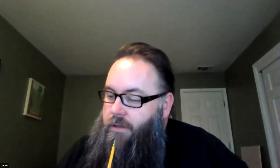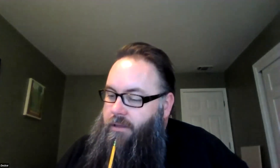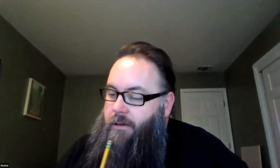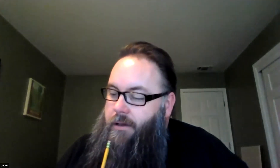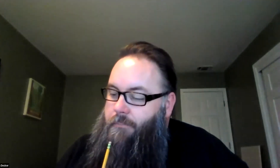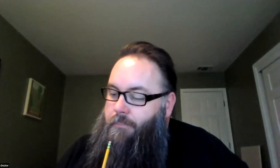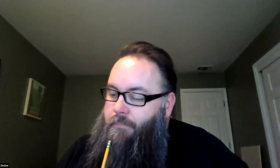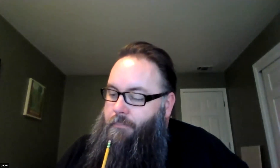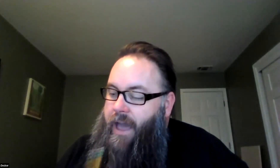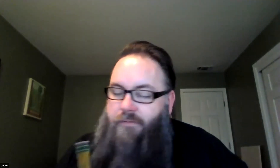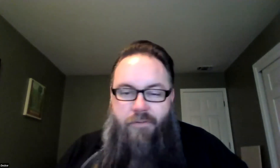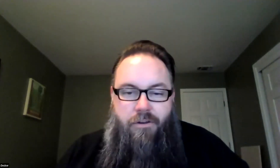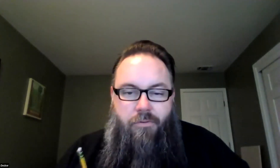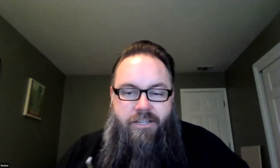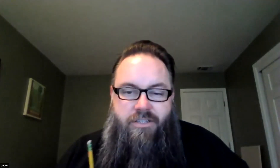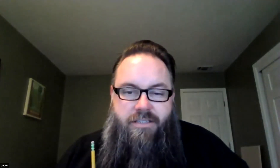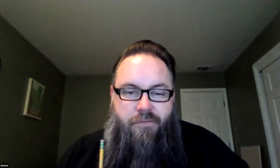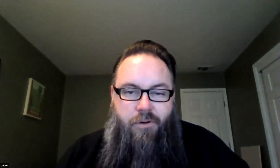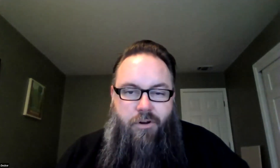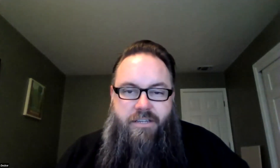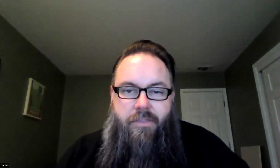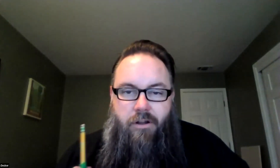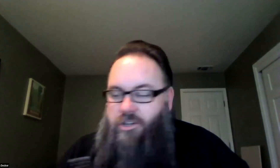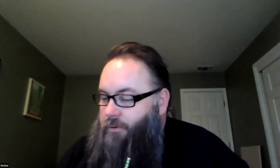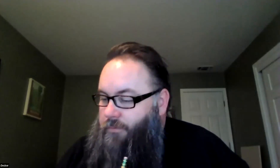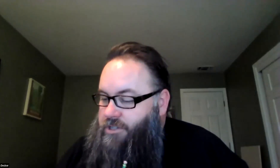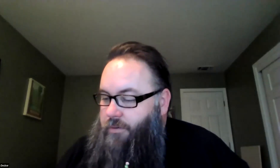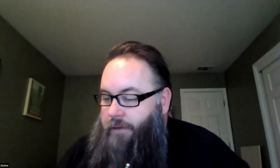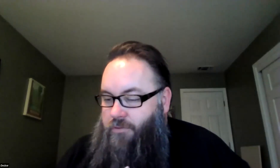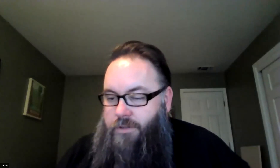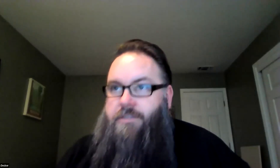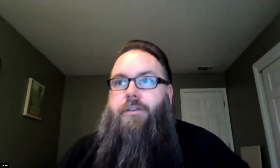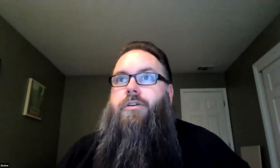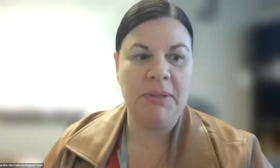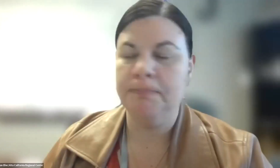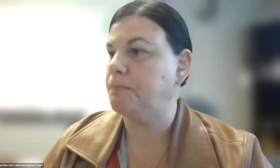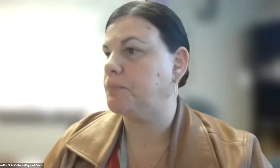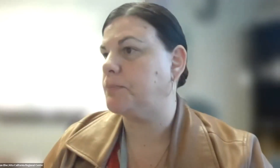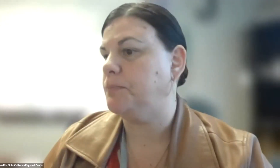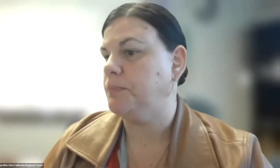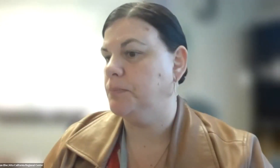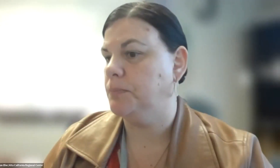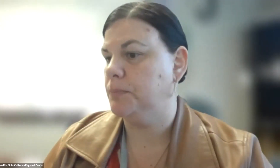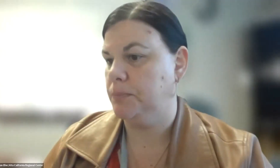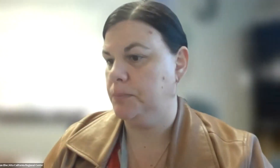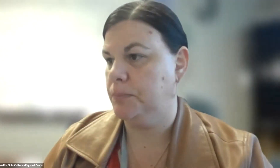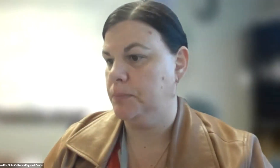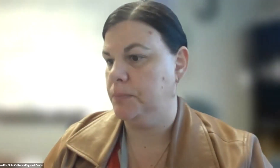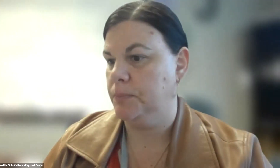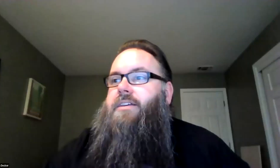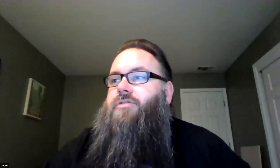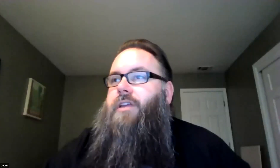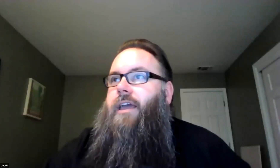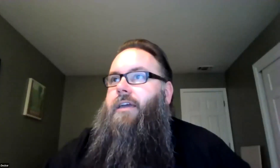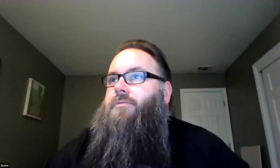do the PAC vendor relations stuff first, and then I'll jump over to you afterwards. No problem. So we had our provider advisory committee